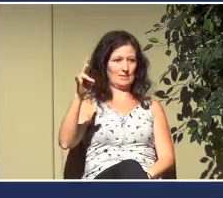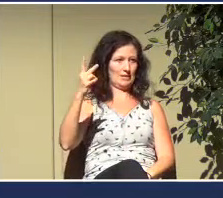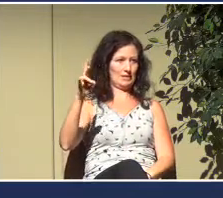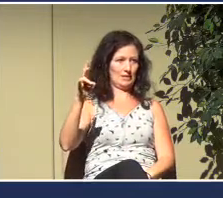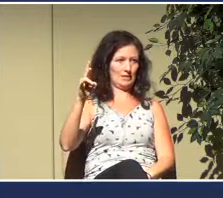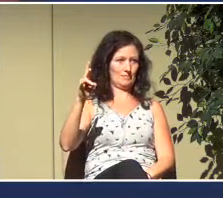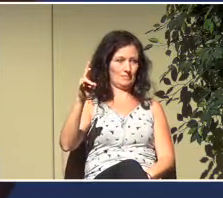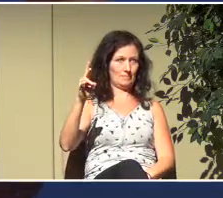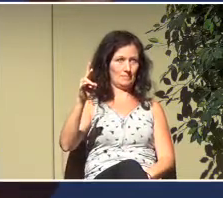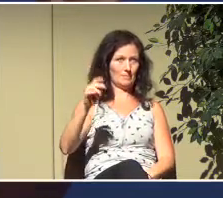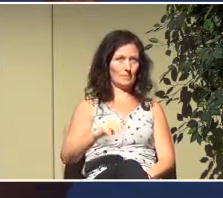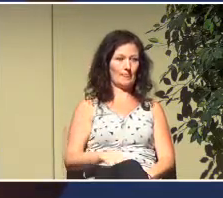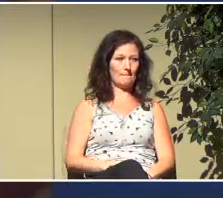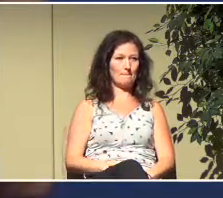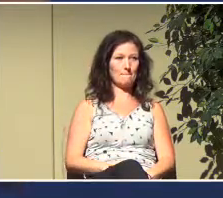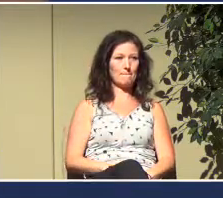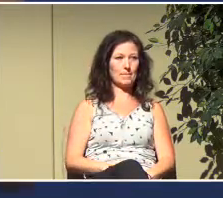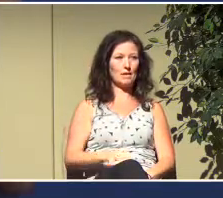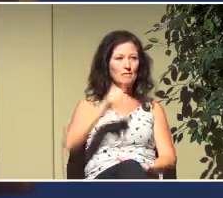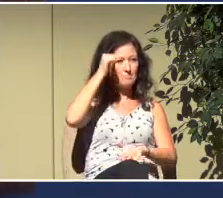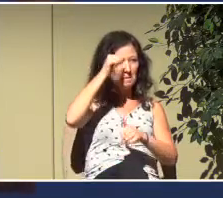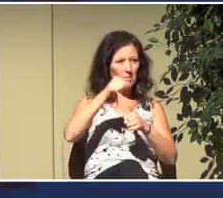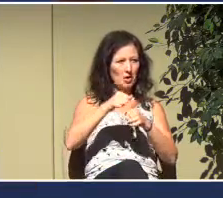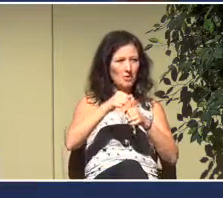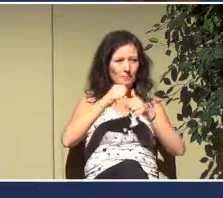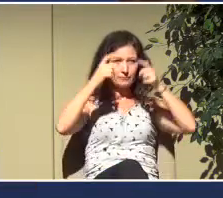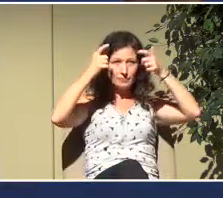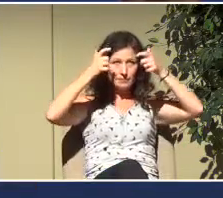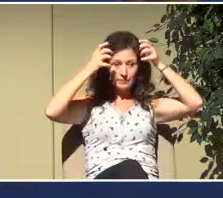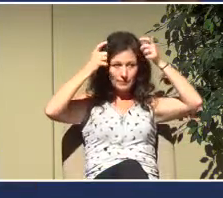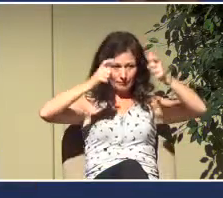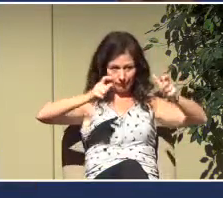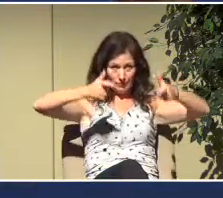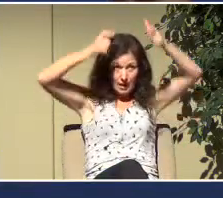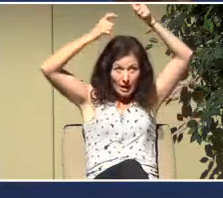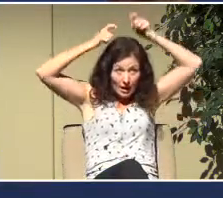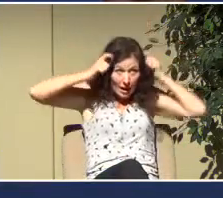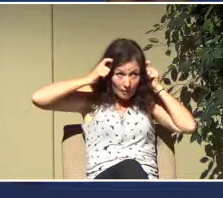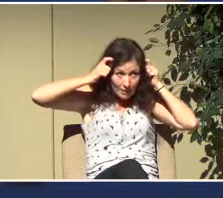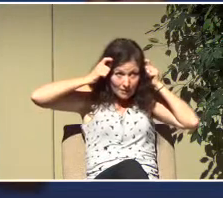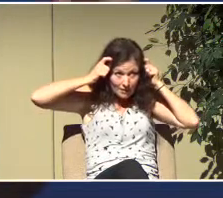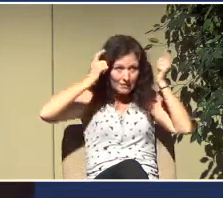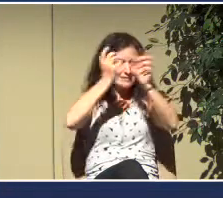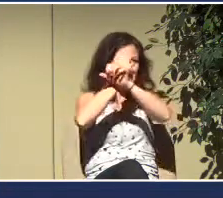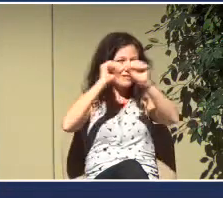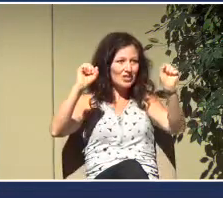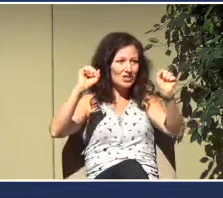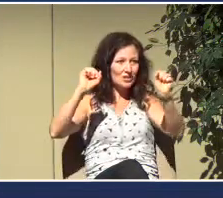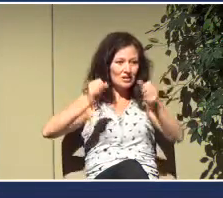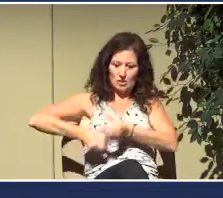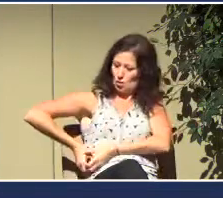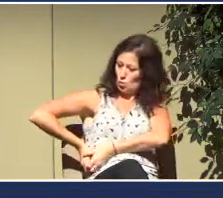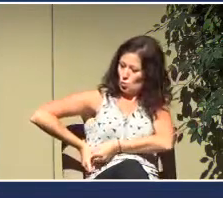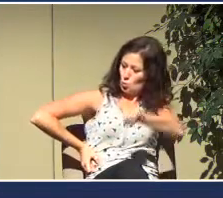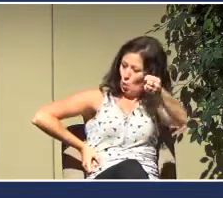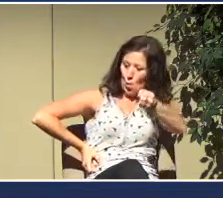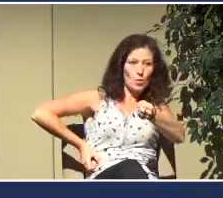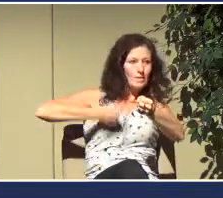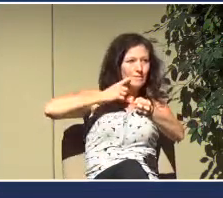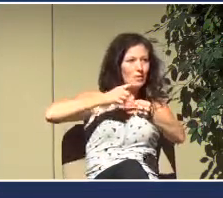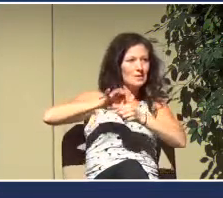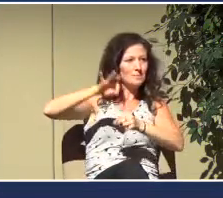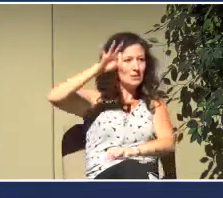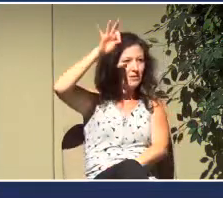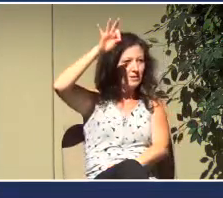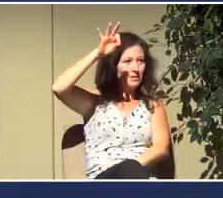this. Take the helmet of salvation and the sword of the Spirit. He's talking about spiritual warfare. It's the Ephesians 6 spiritual